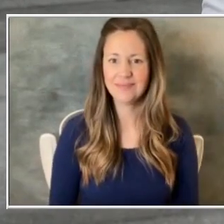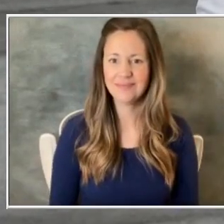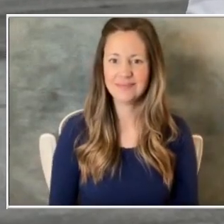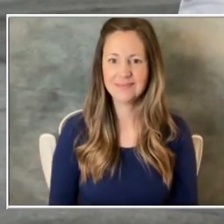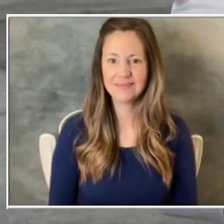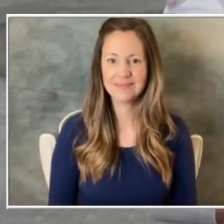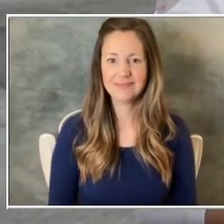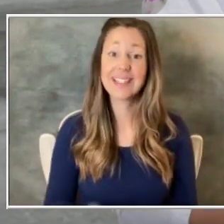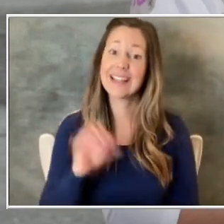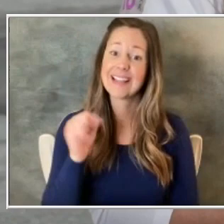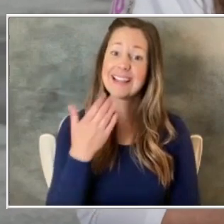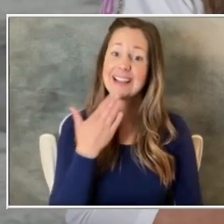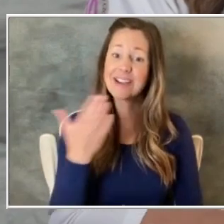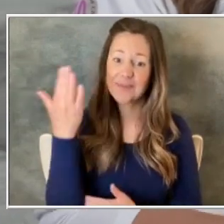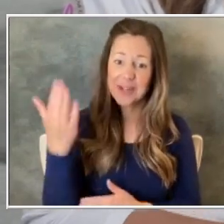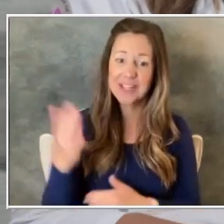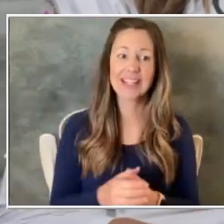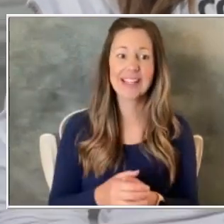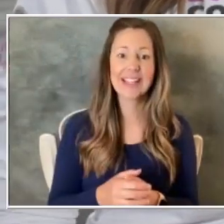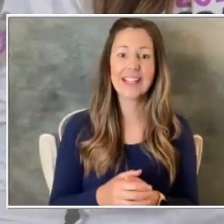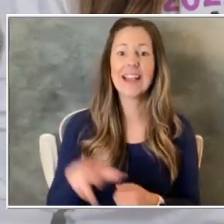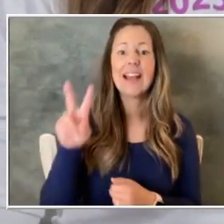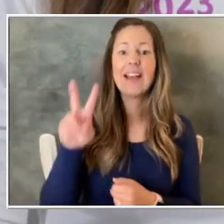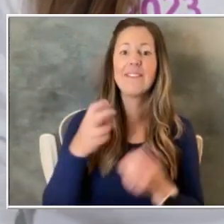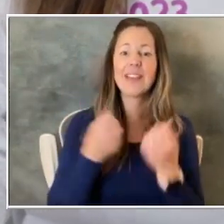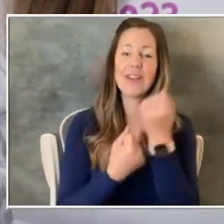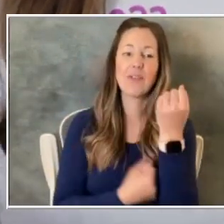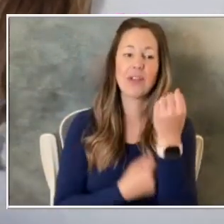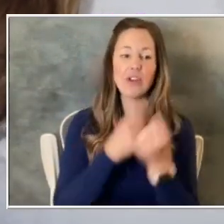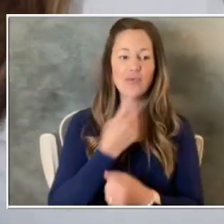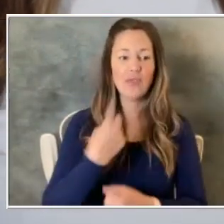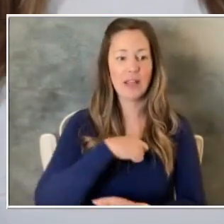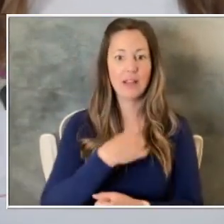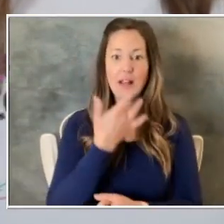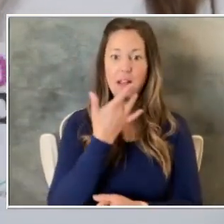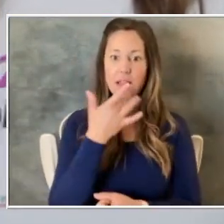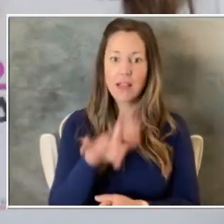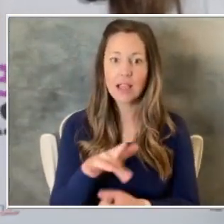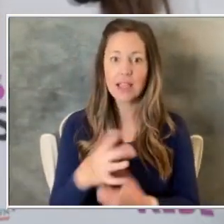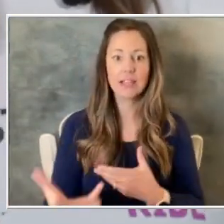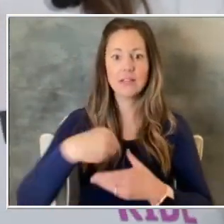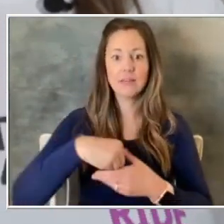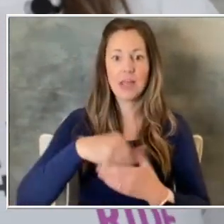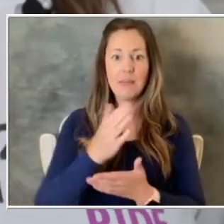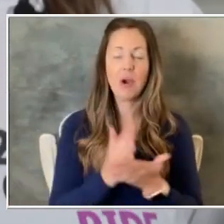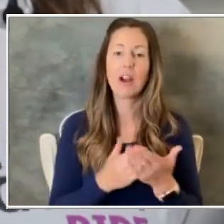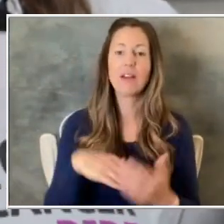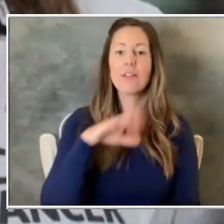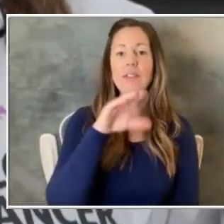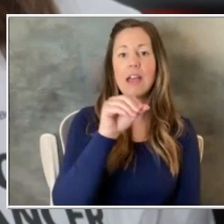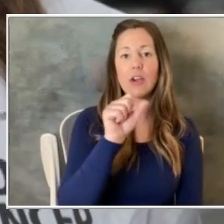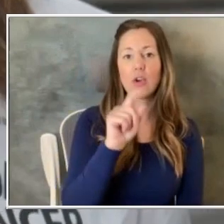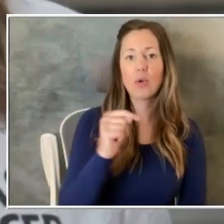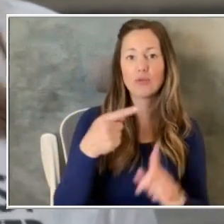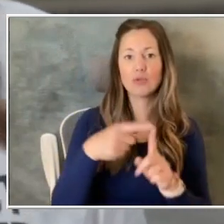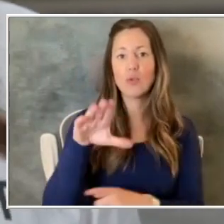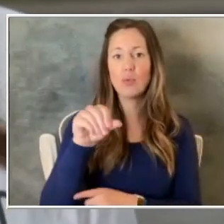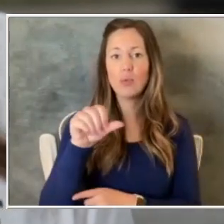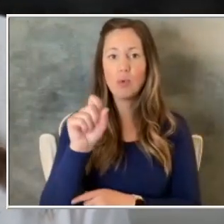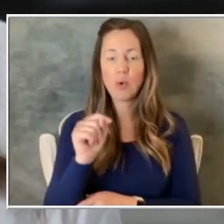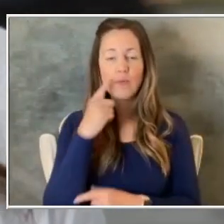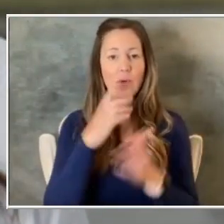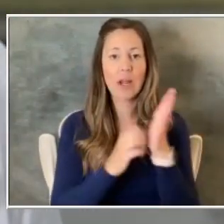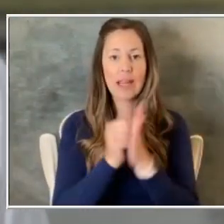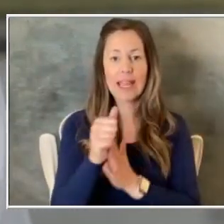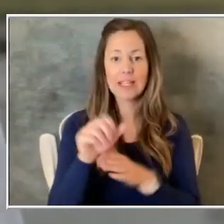Yeah, good morning. And you know, the V Foundation, we're so extremely lucky to be a part of this Coast to Coast for Cancer ride since 2018 with Bristol Myers